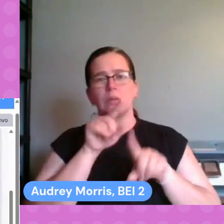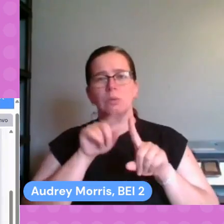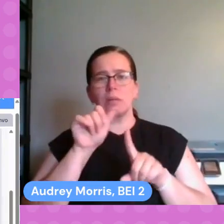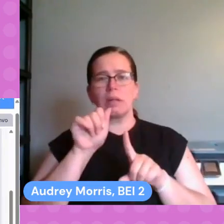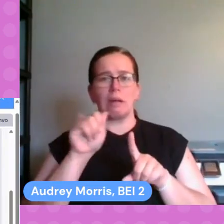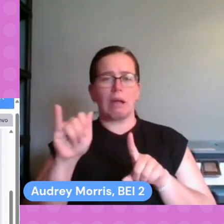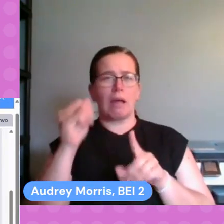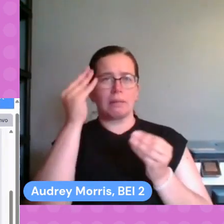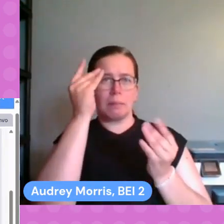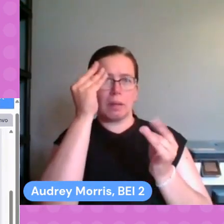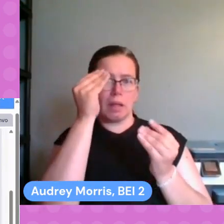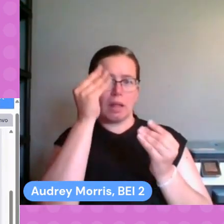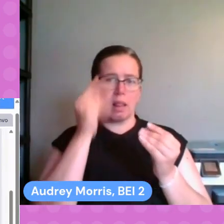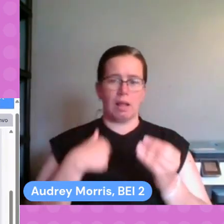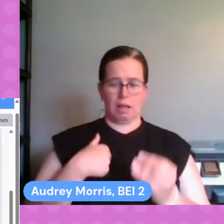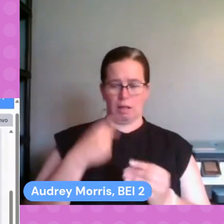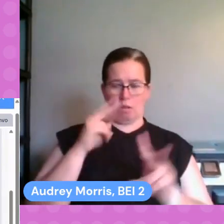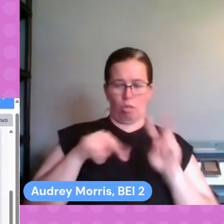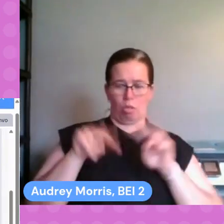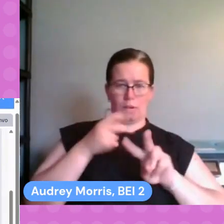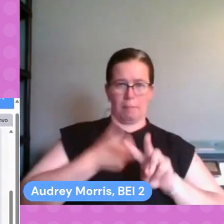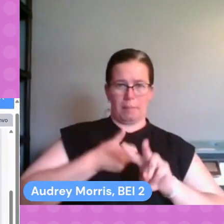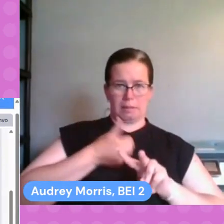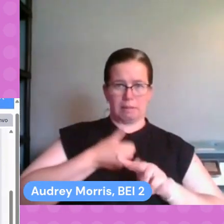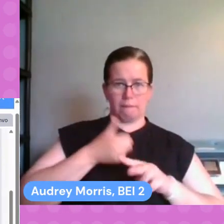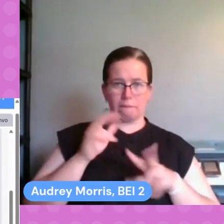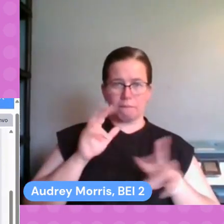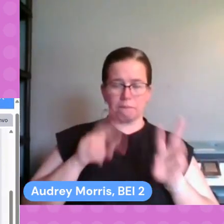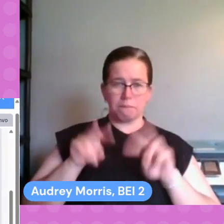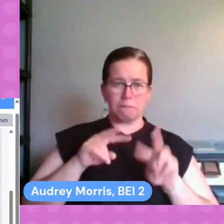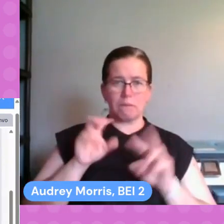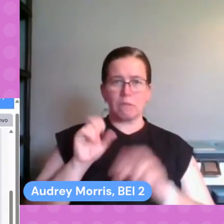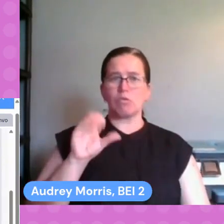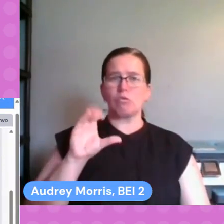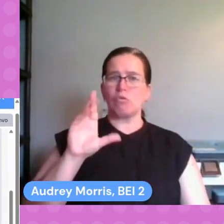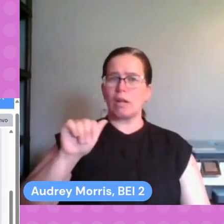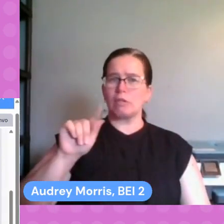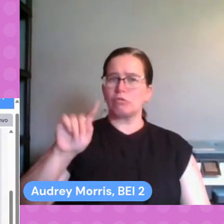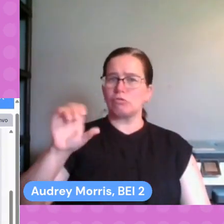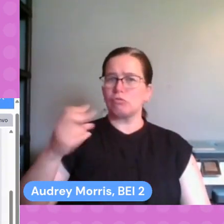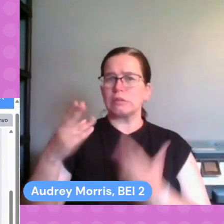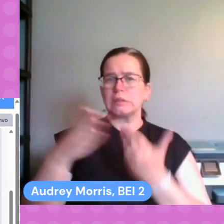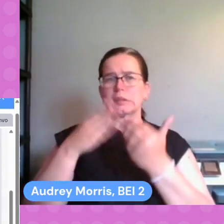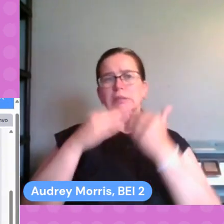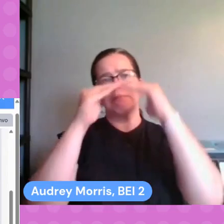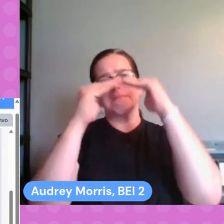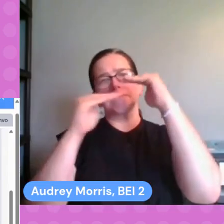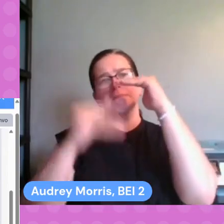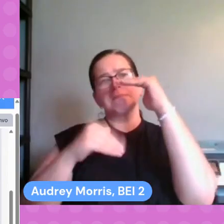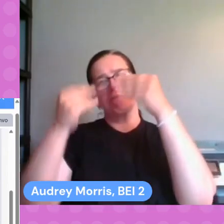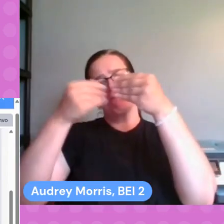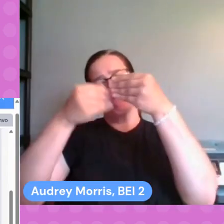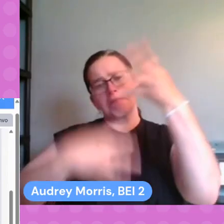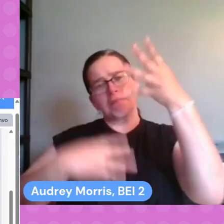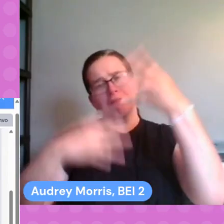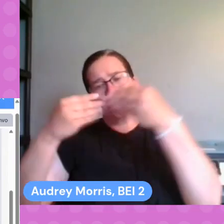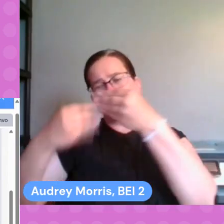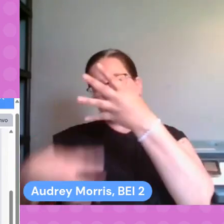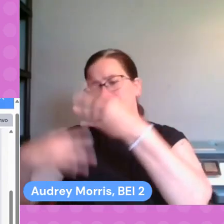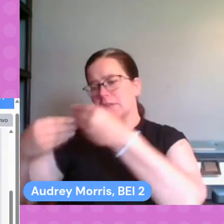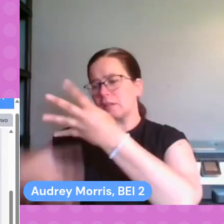it. I can look at it myself, of course, too. And Scratch is so accessible, looking through all of the different code. I can look at